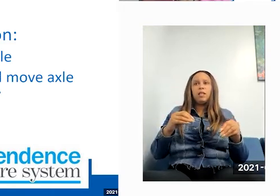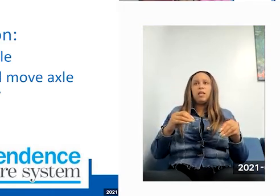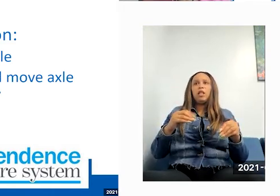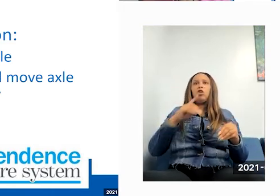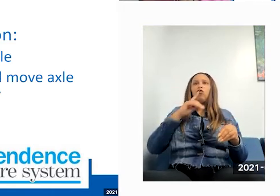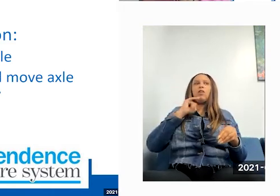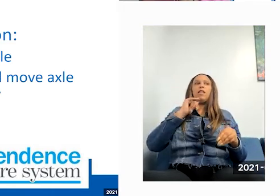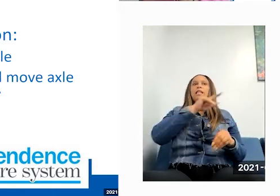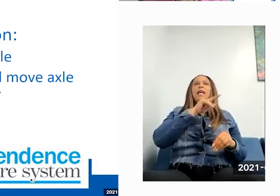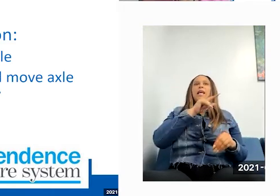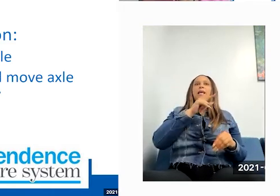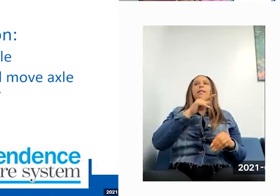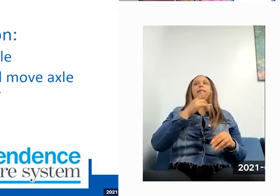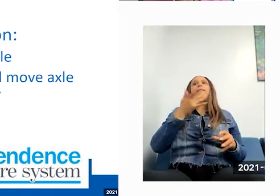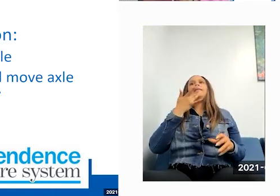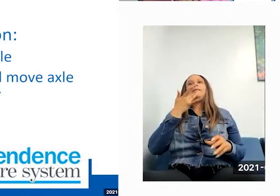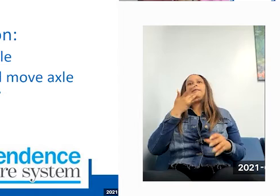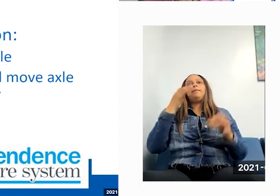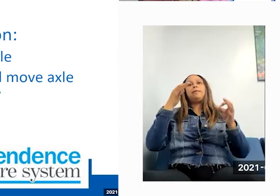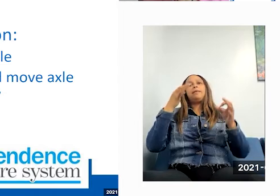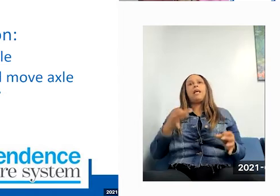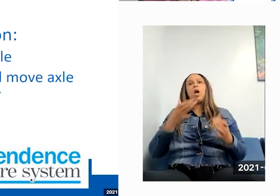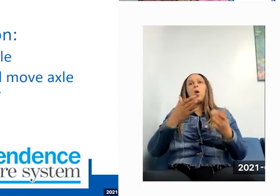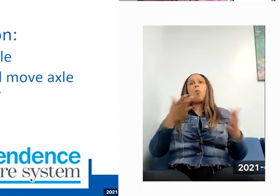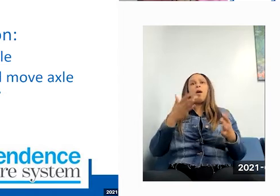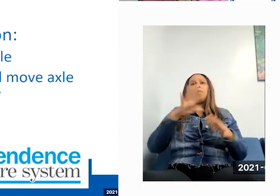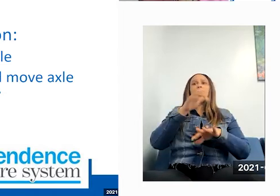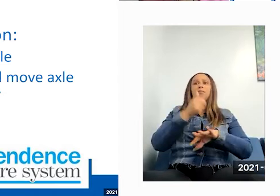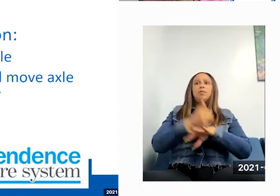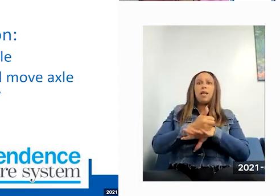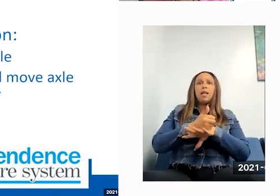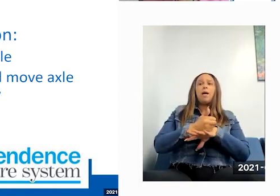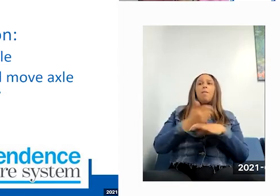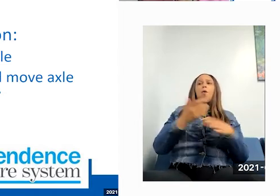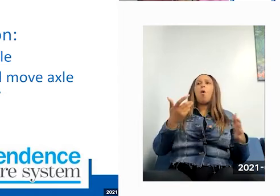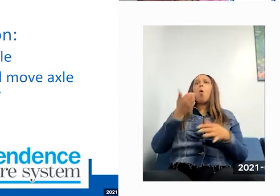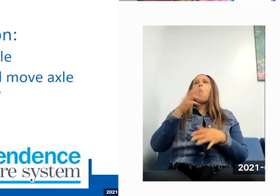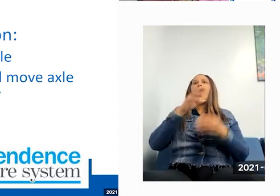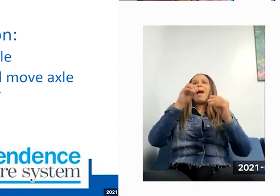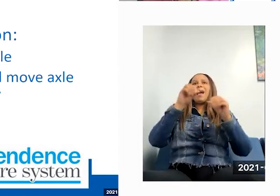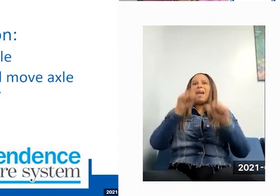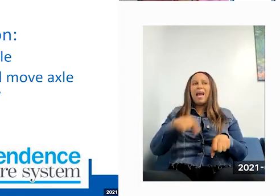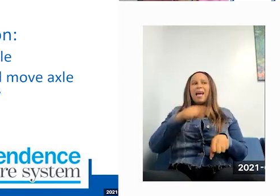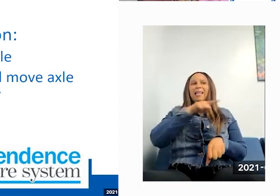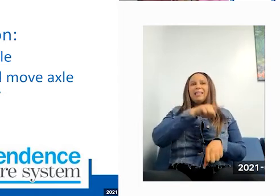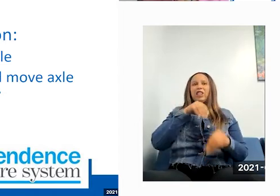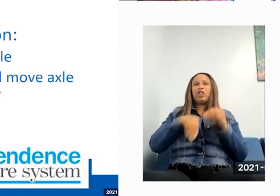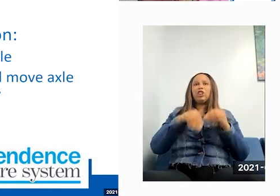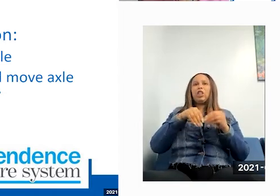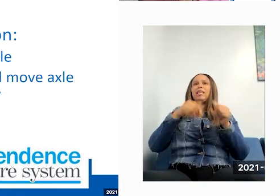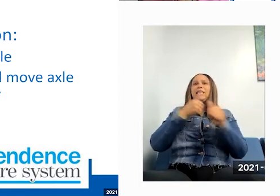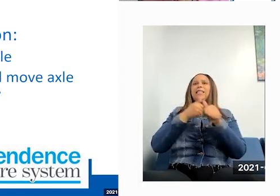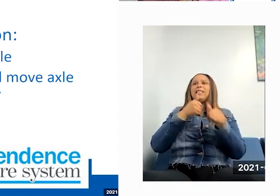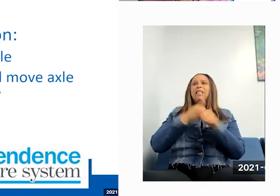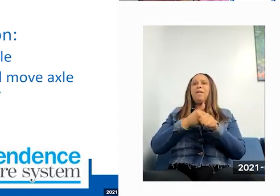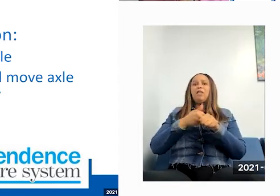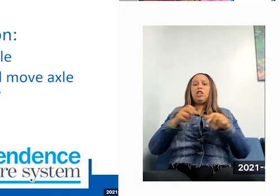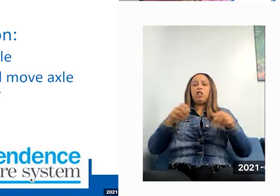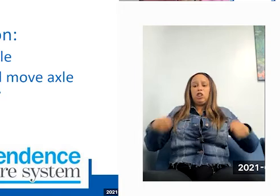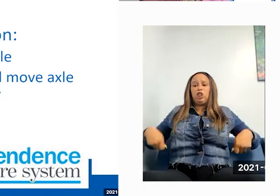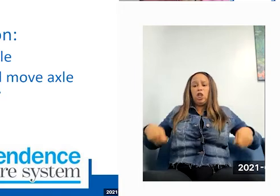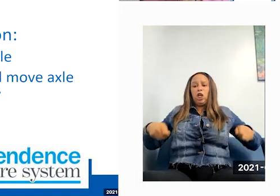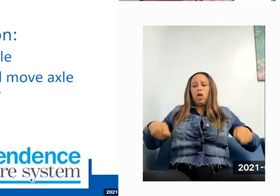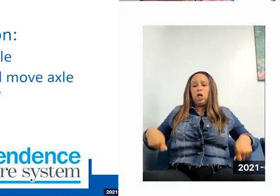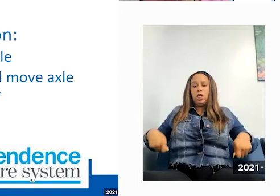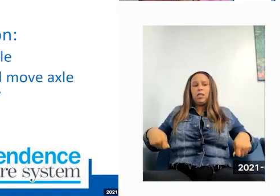configuration. What's the setup or what's the adjustability of a chair in order to give